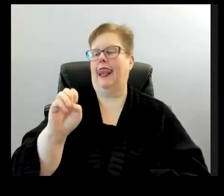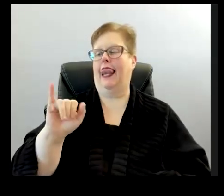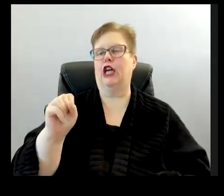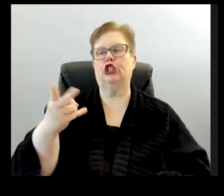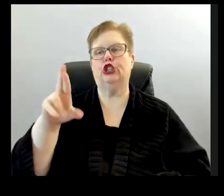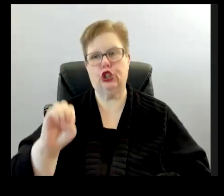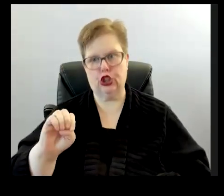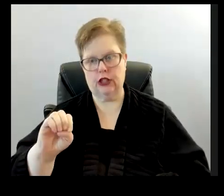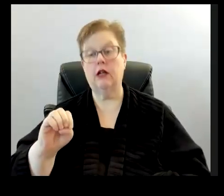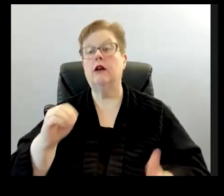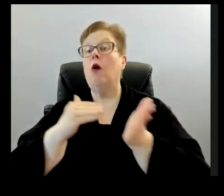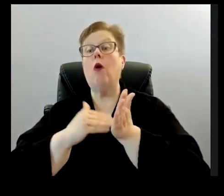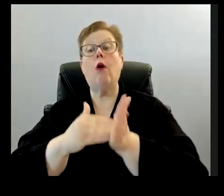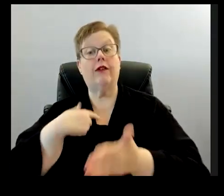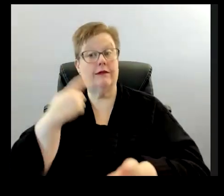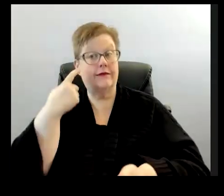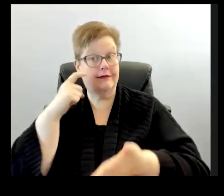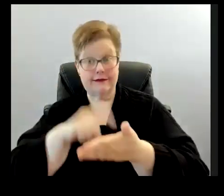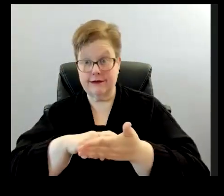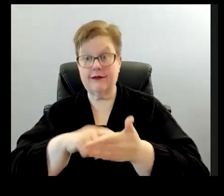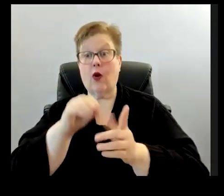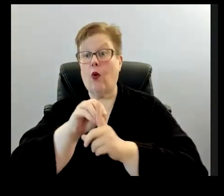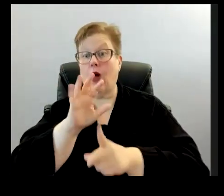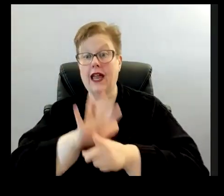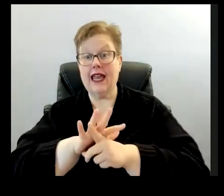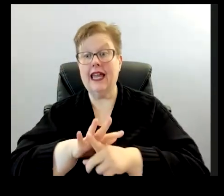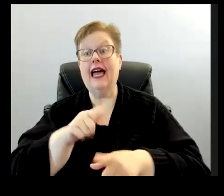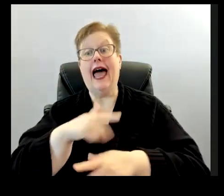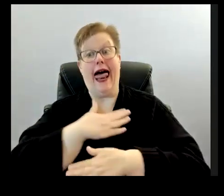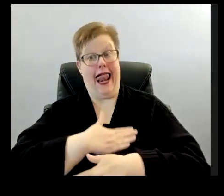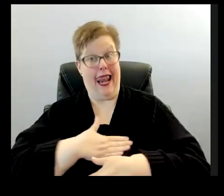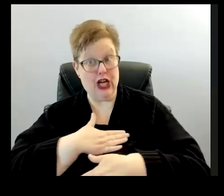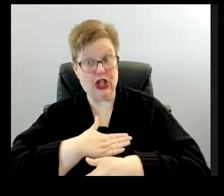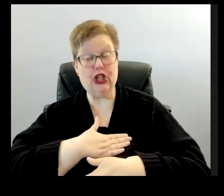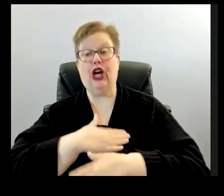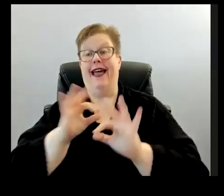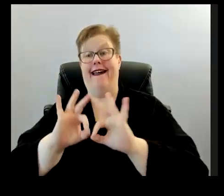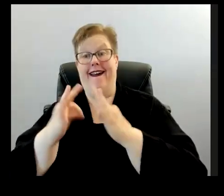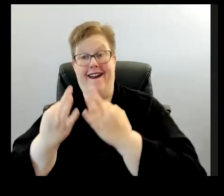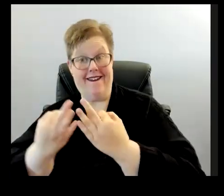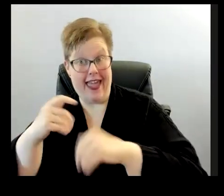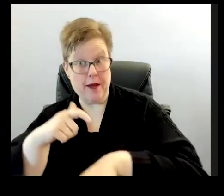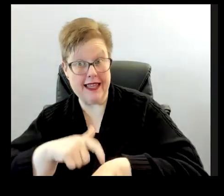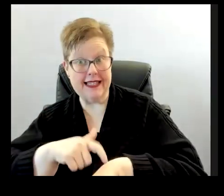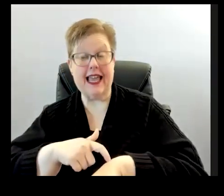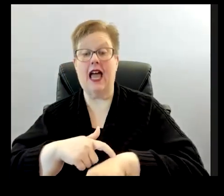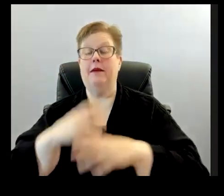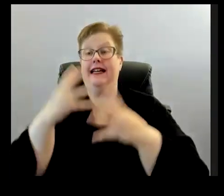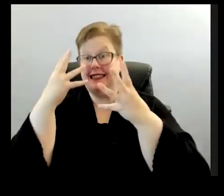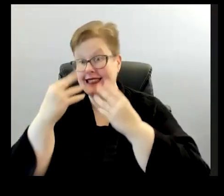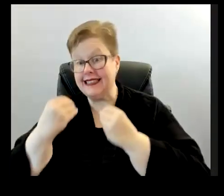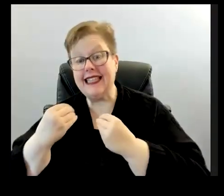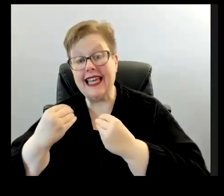we often notice in orientation is that leisure and family time and sleep